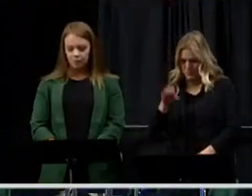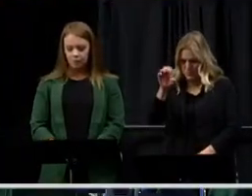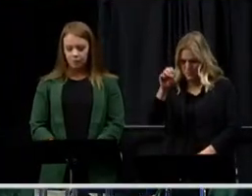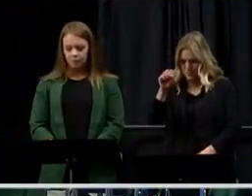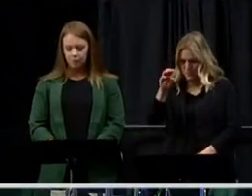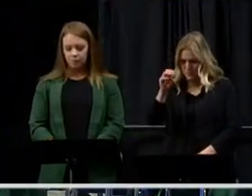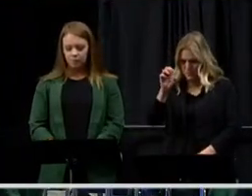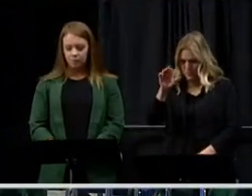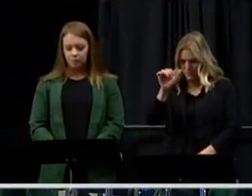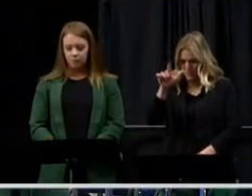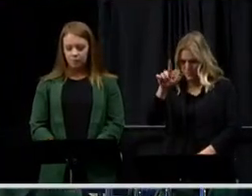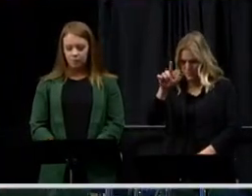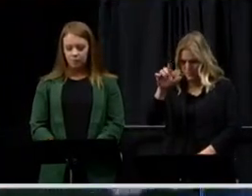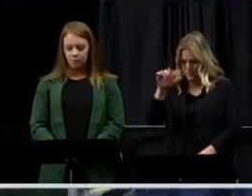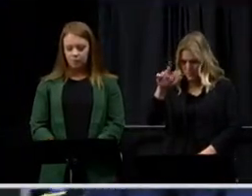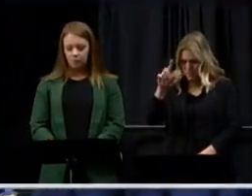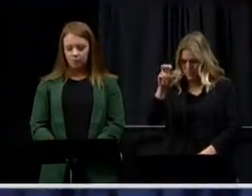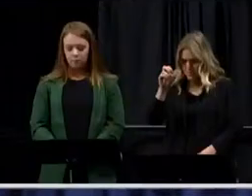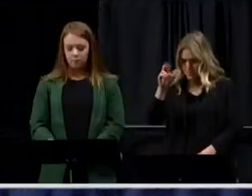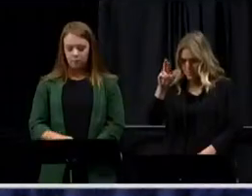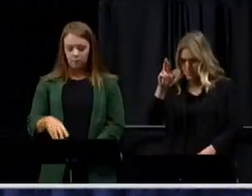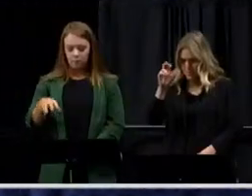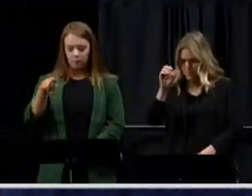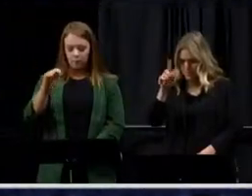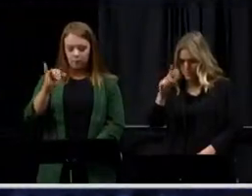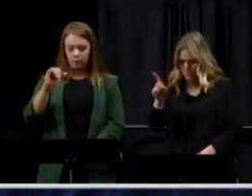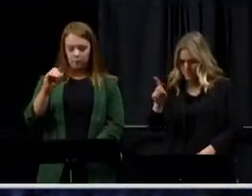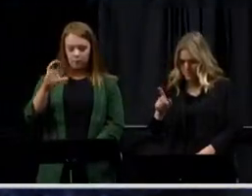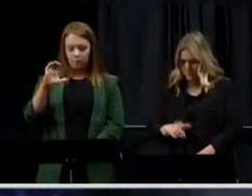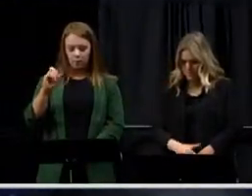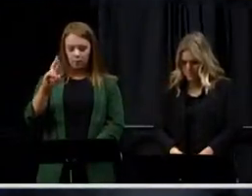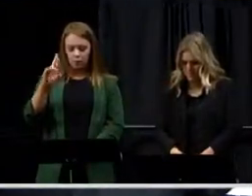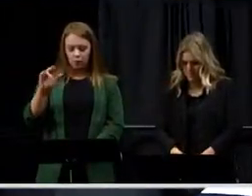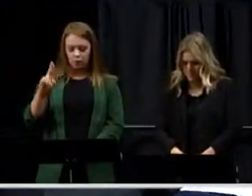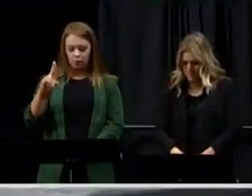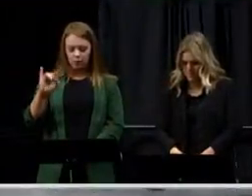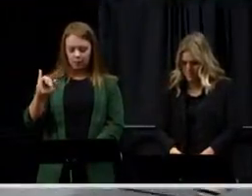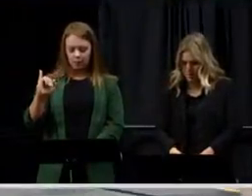Esmeralda Alvarez. Neocori Alejandrin.